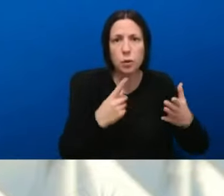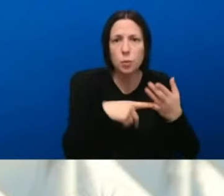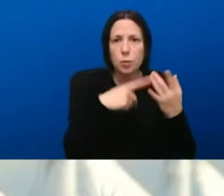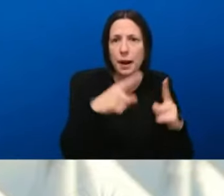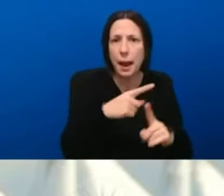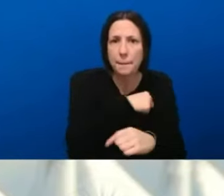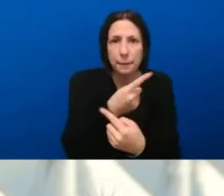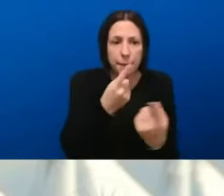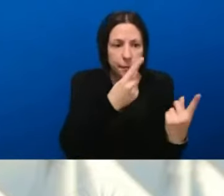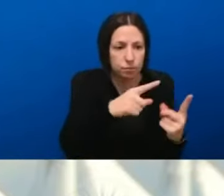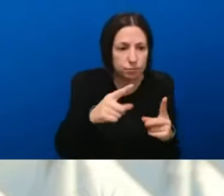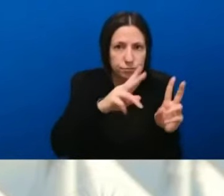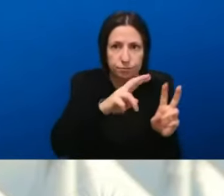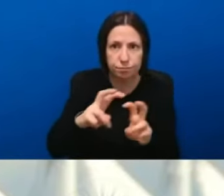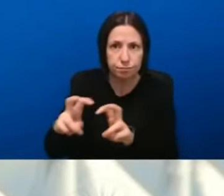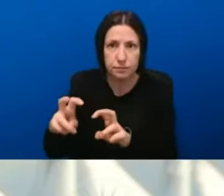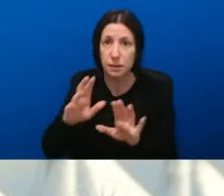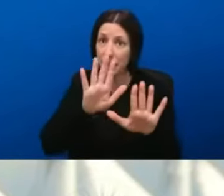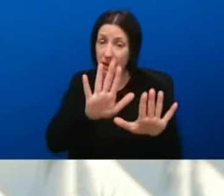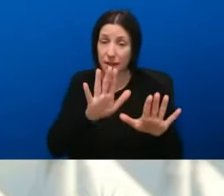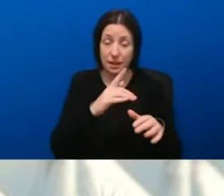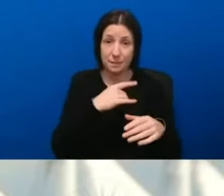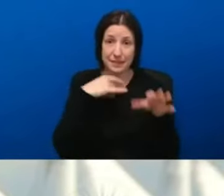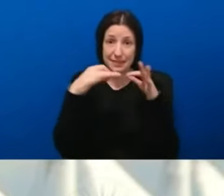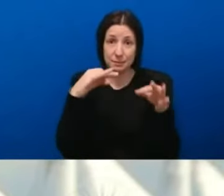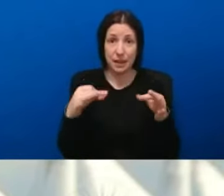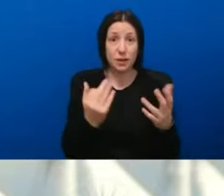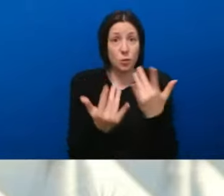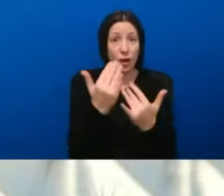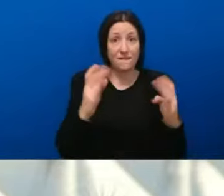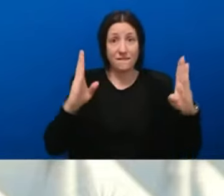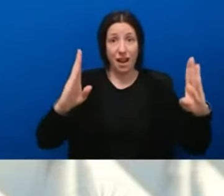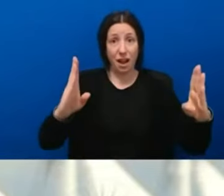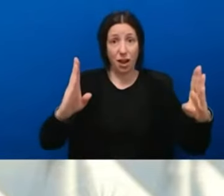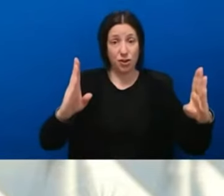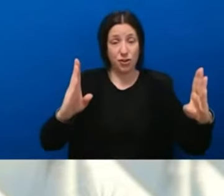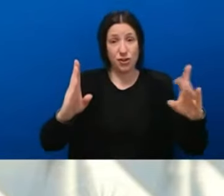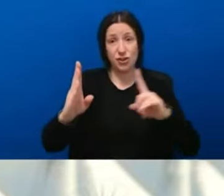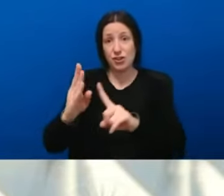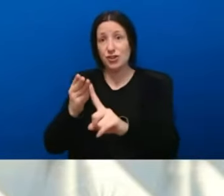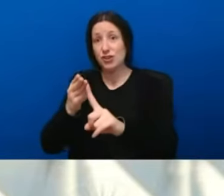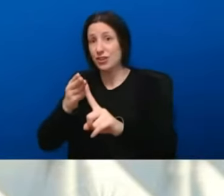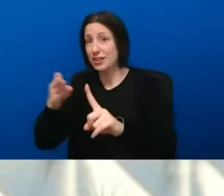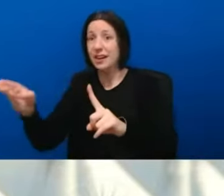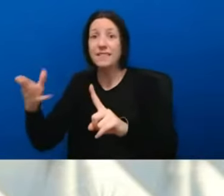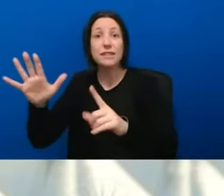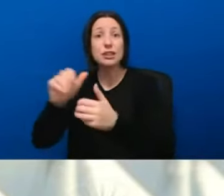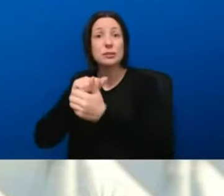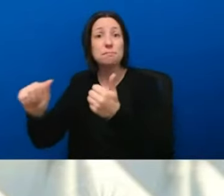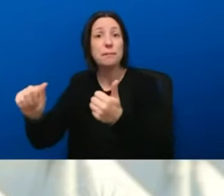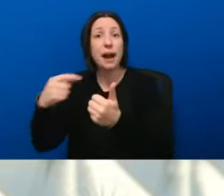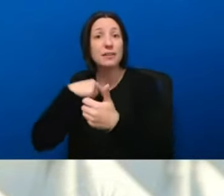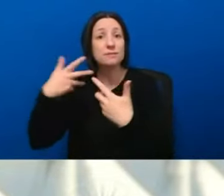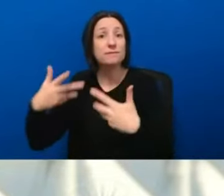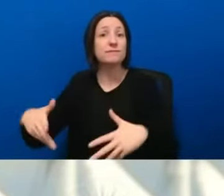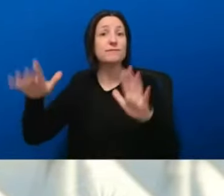the season is not over. There are several hundred active wildfires in the province at this point.